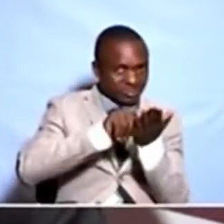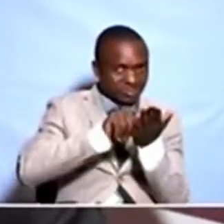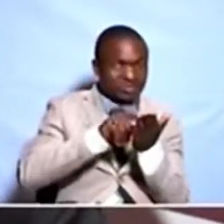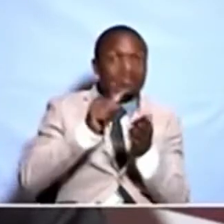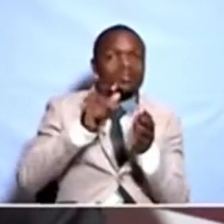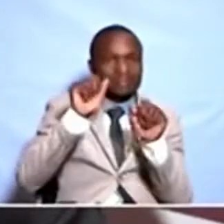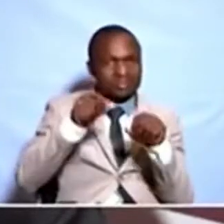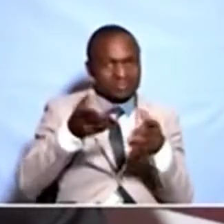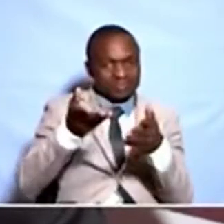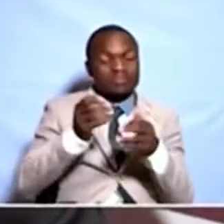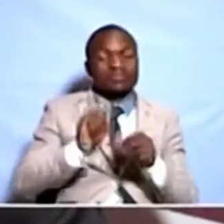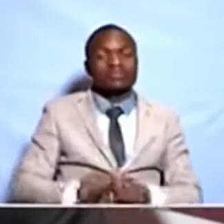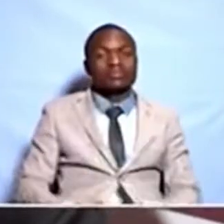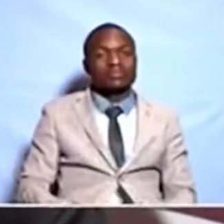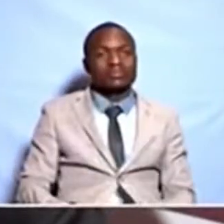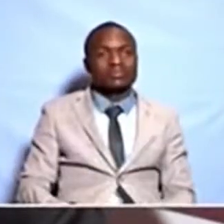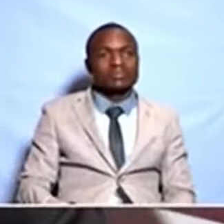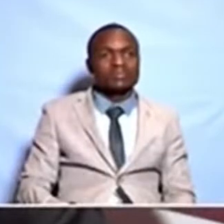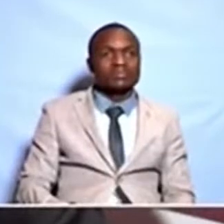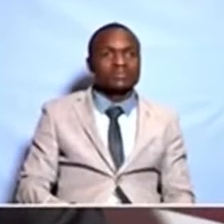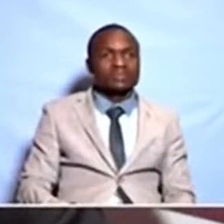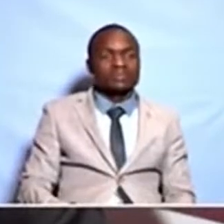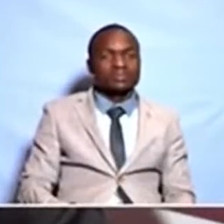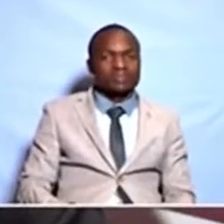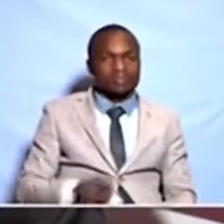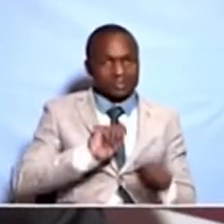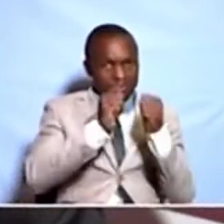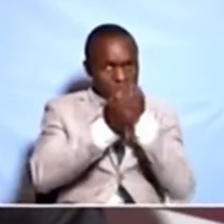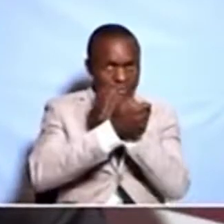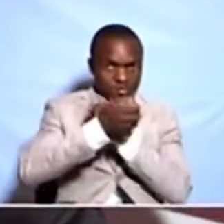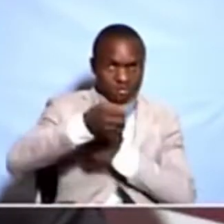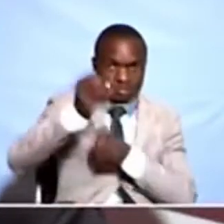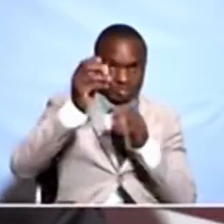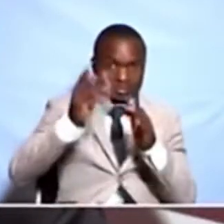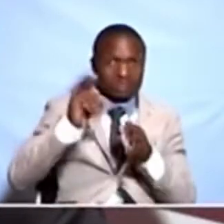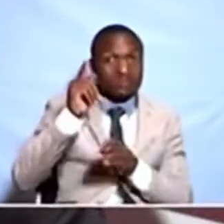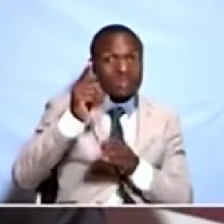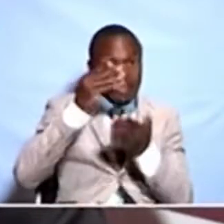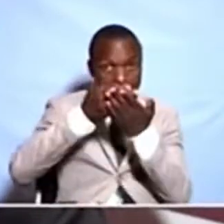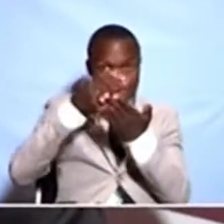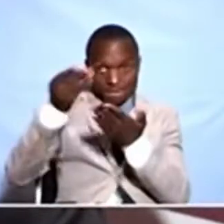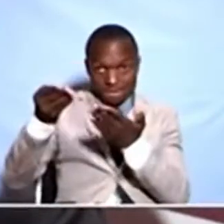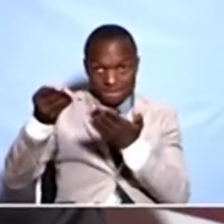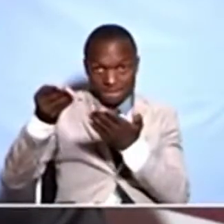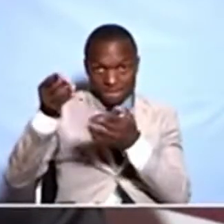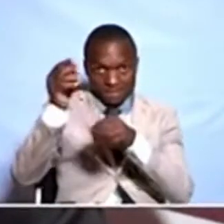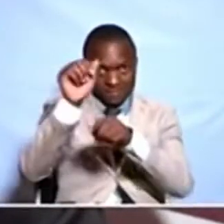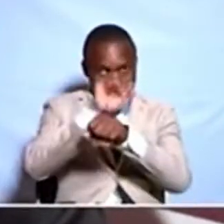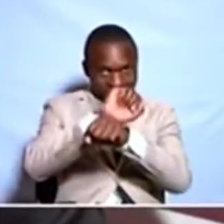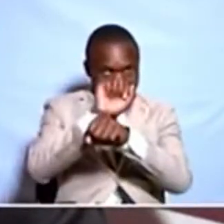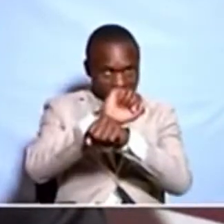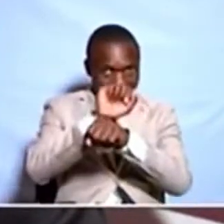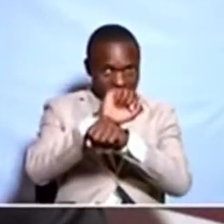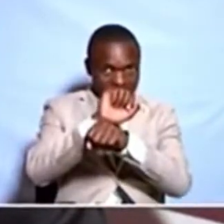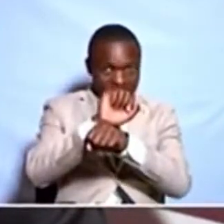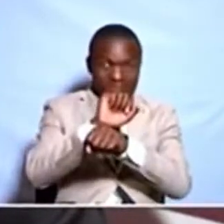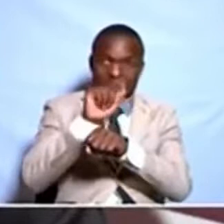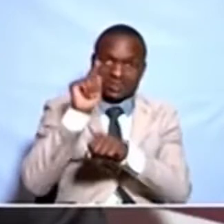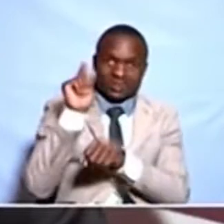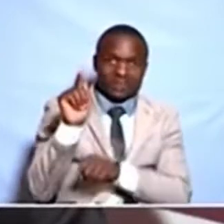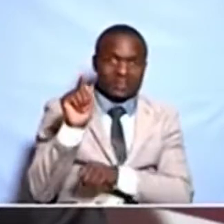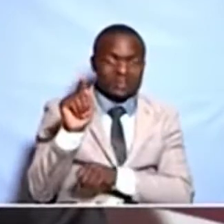Mugala. Yes, on the side of ownership, I also purchased a vehicle, of which I just